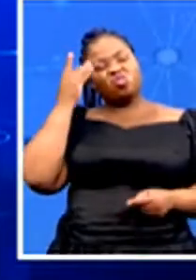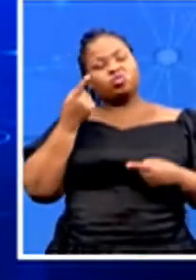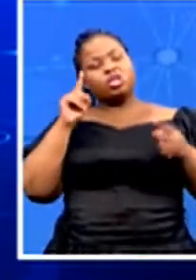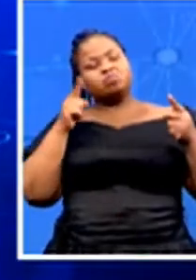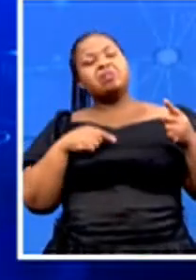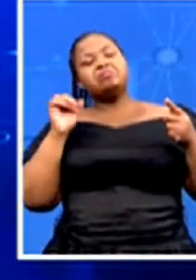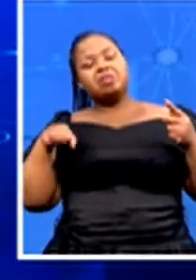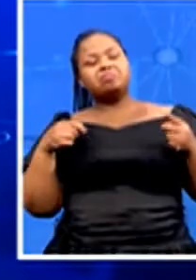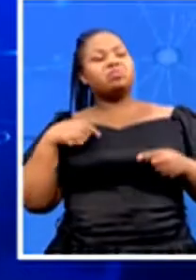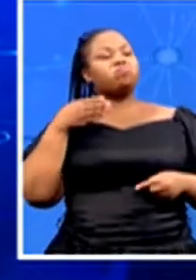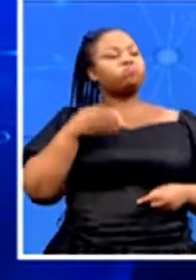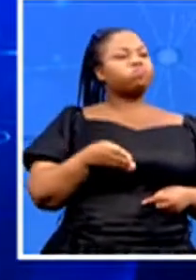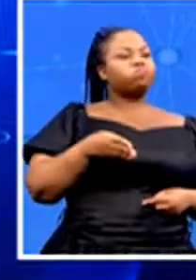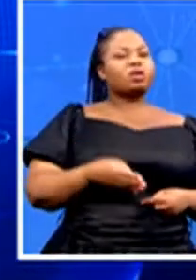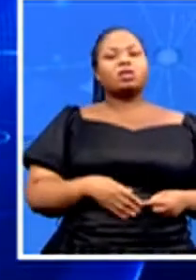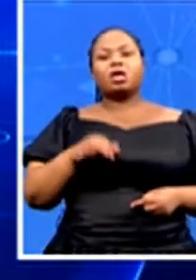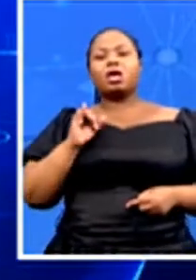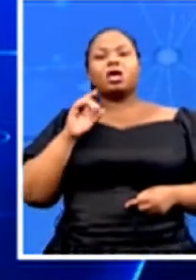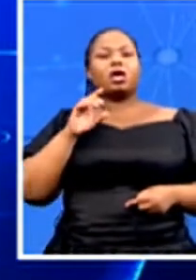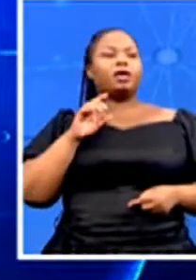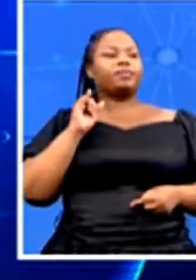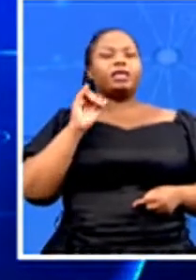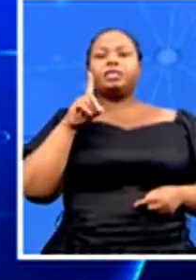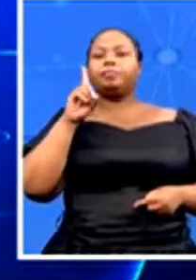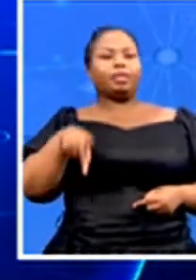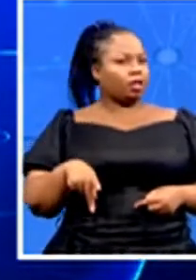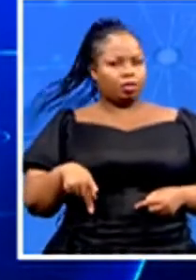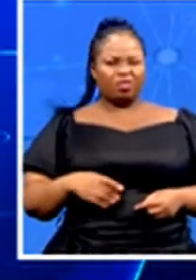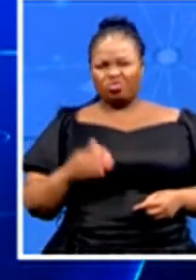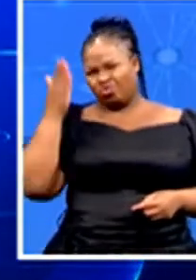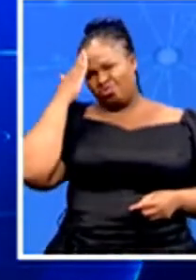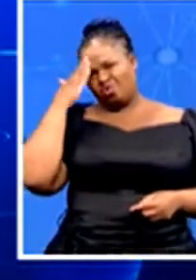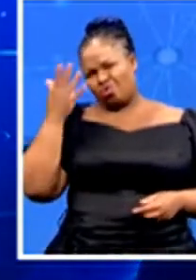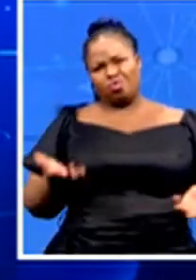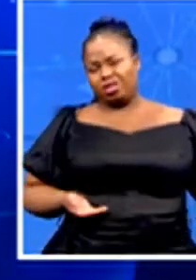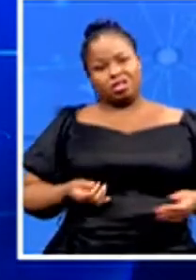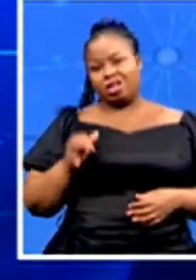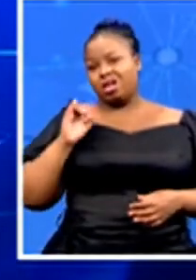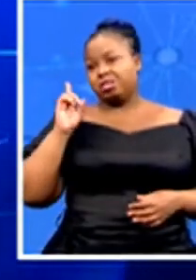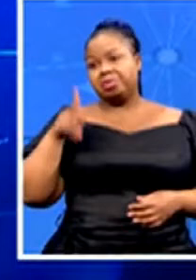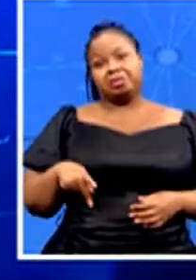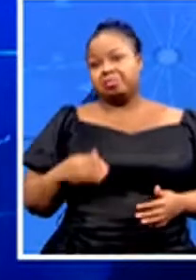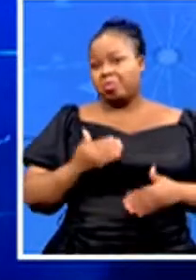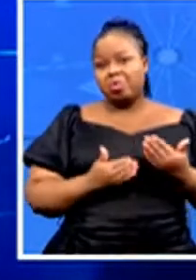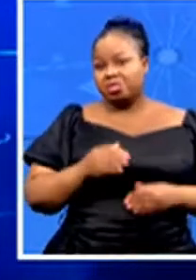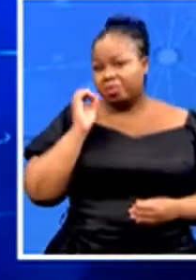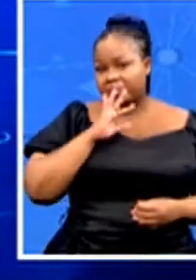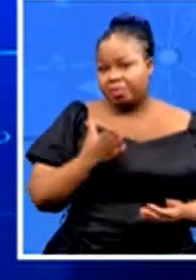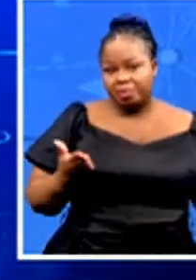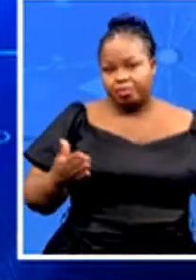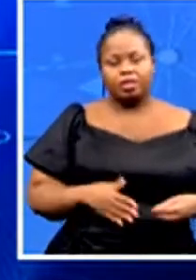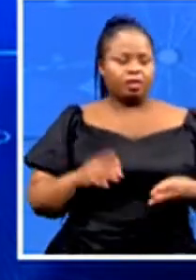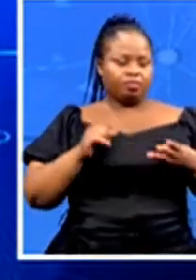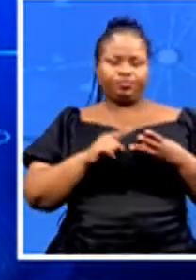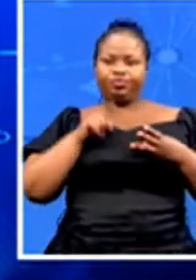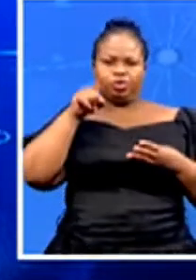development planning, when in fact you know that it's not a genuine process? Are you going to make sure that I understand